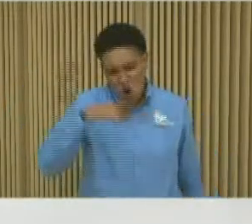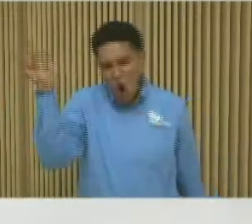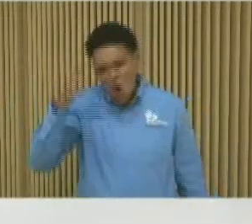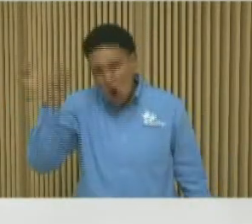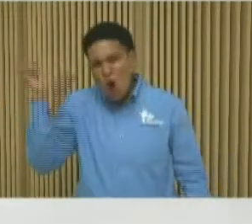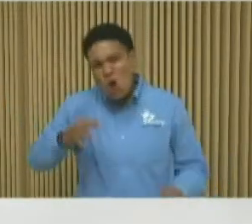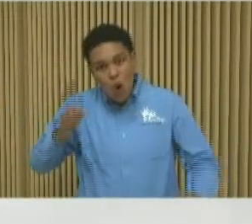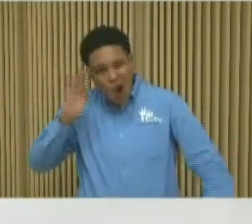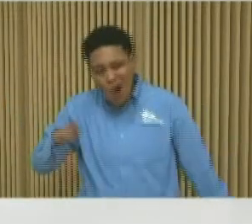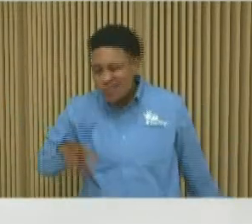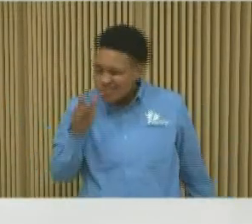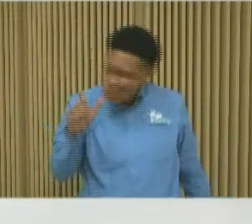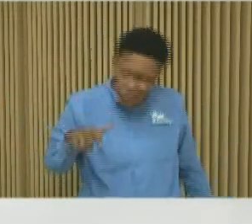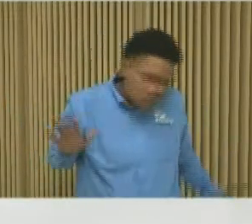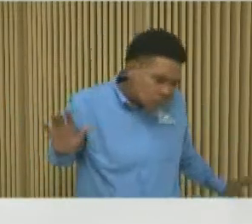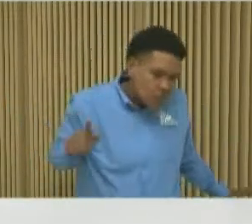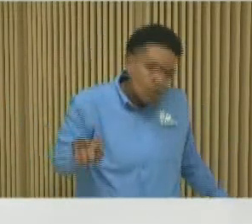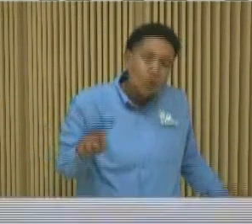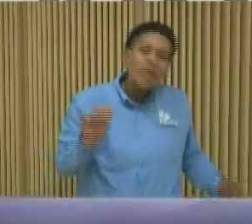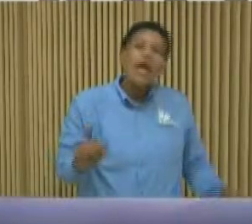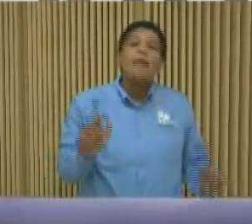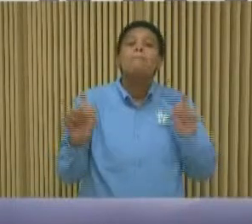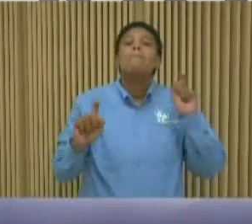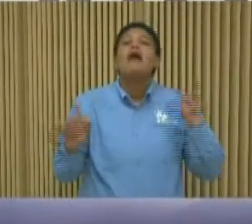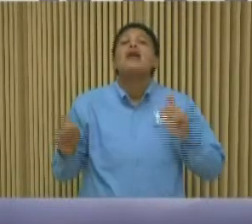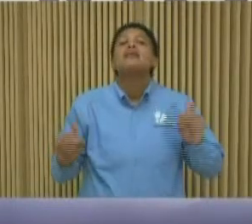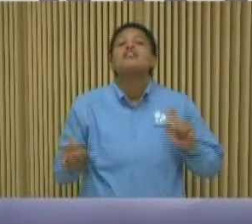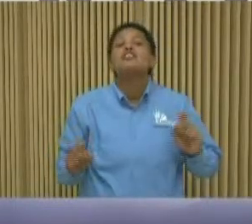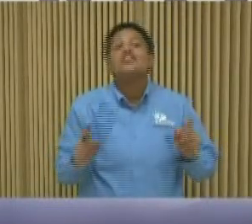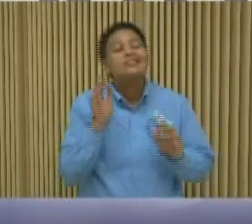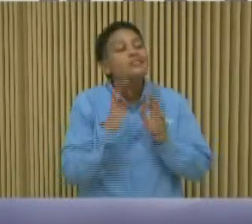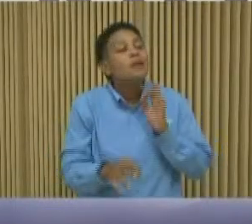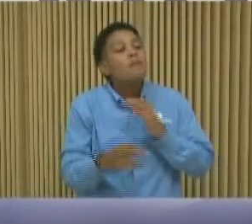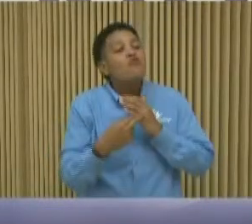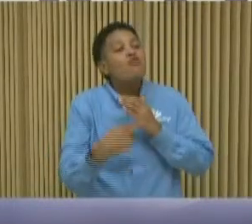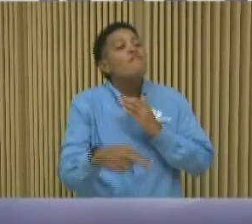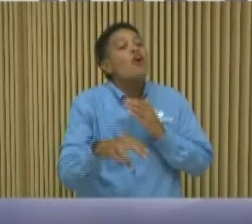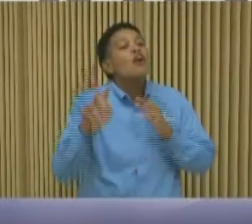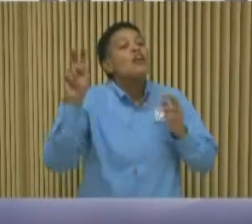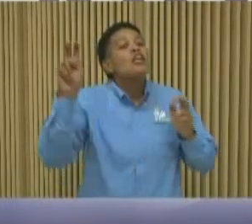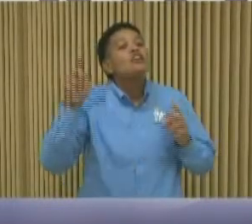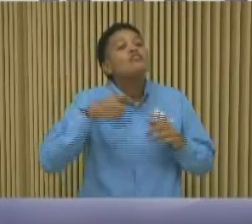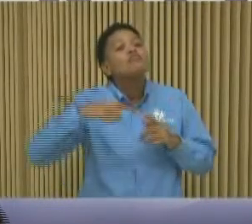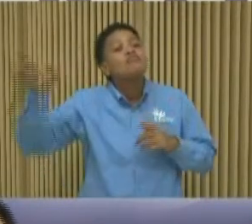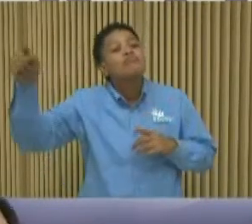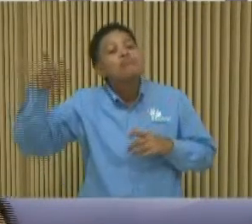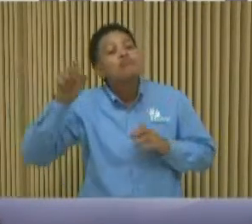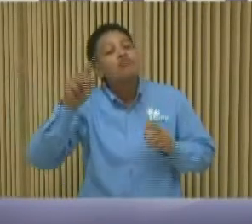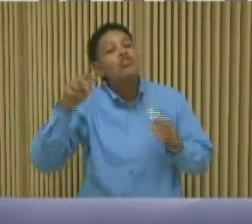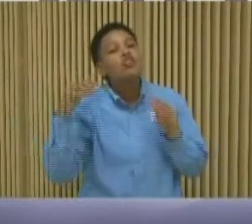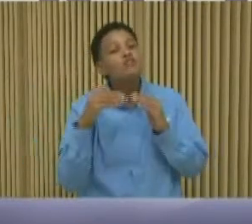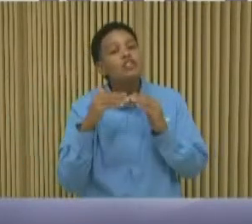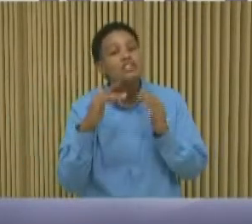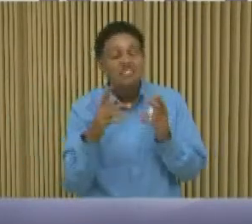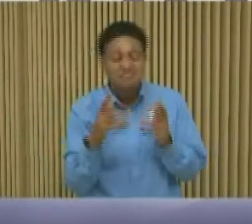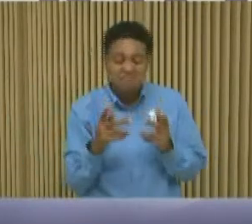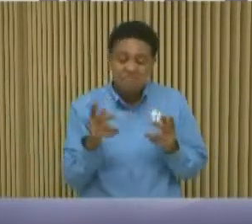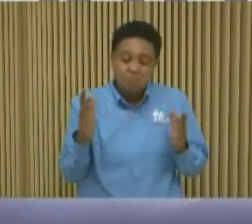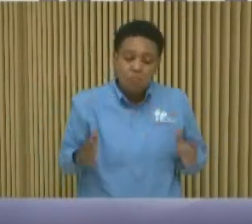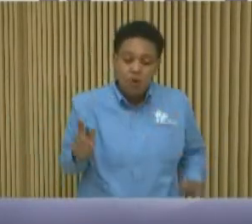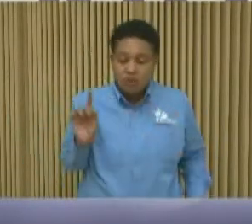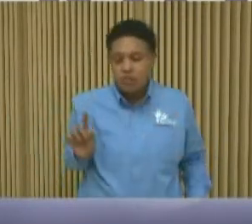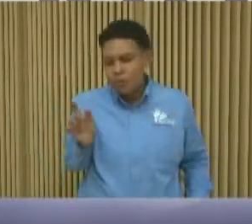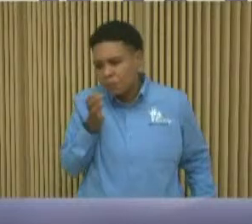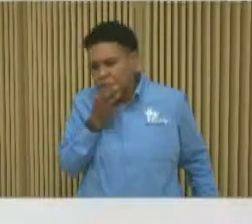the court. You can deal with it by referring the matter to a restorative justice facilitator, to a